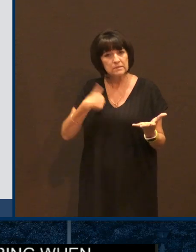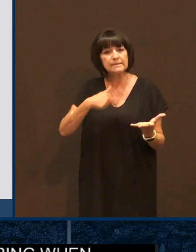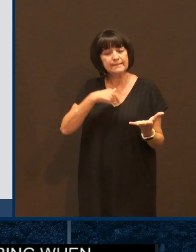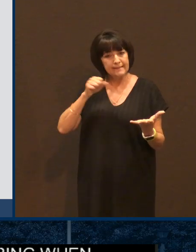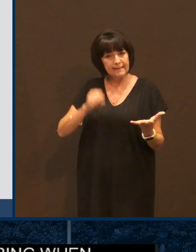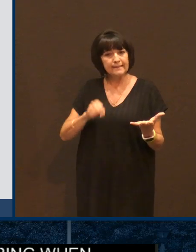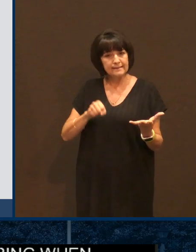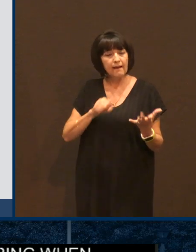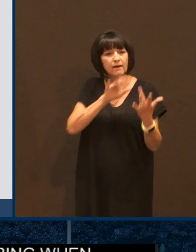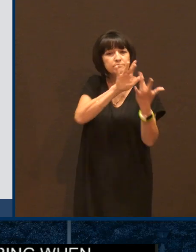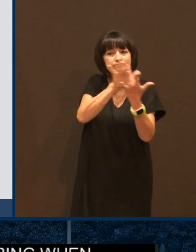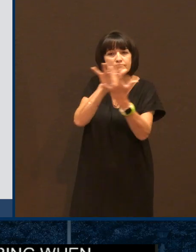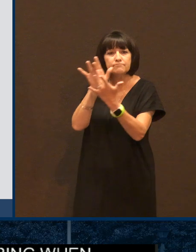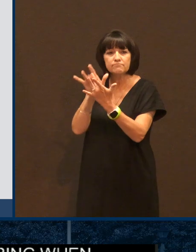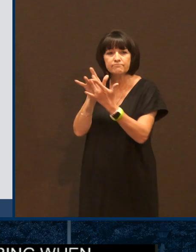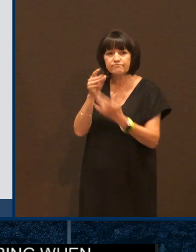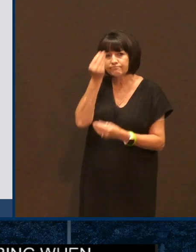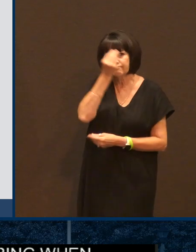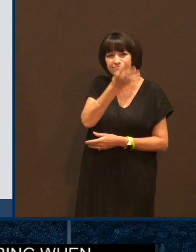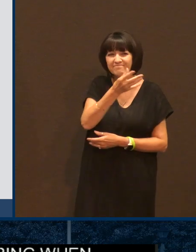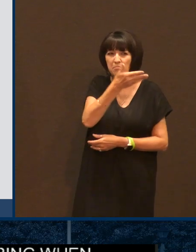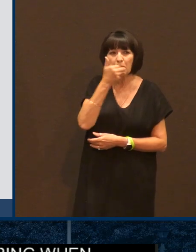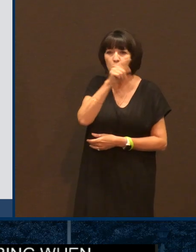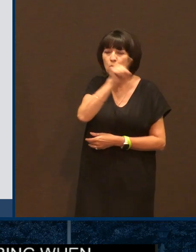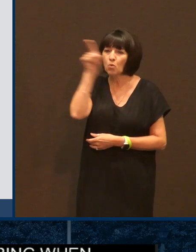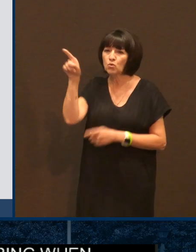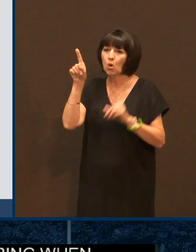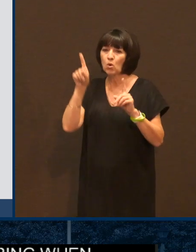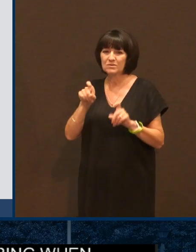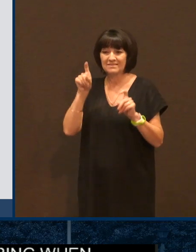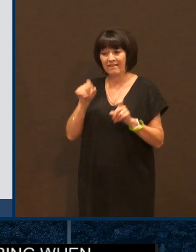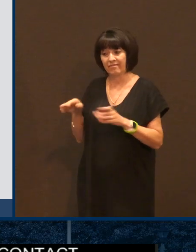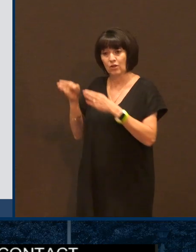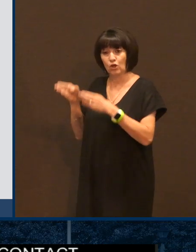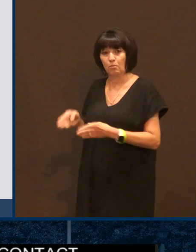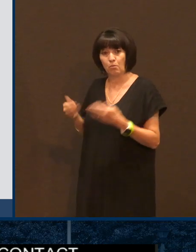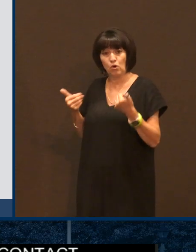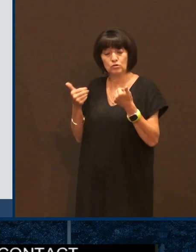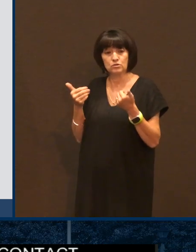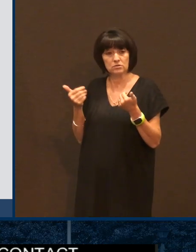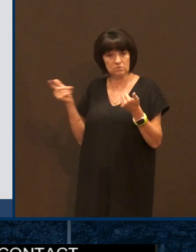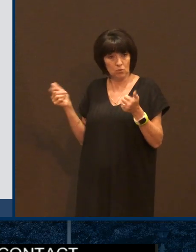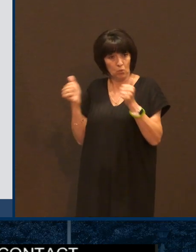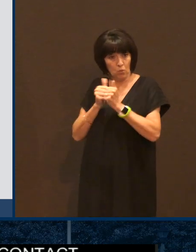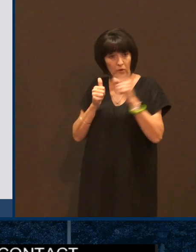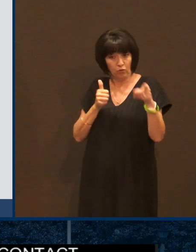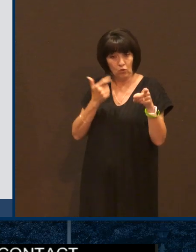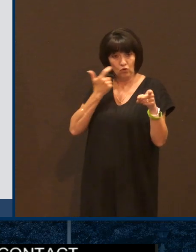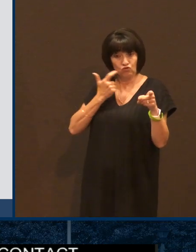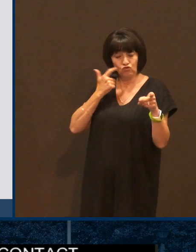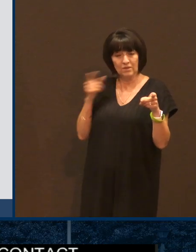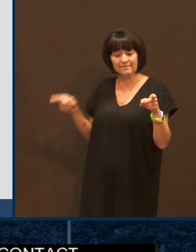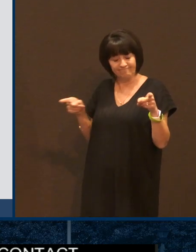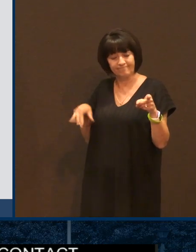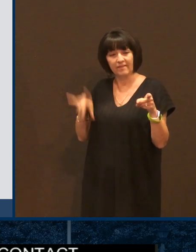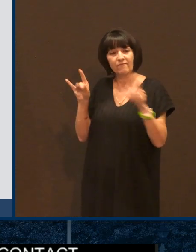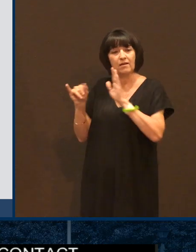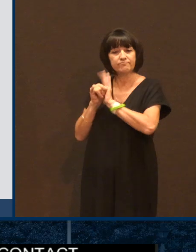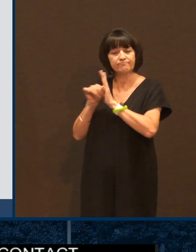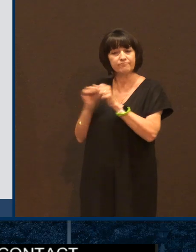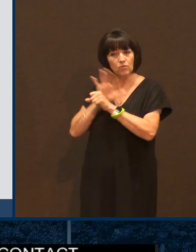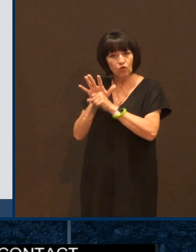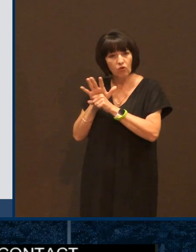those that are COVID-19 positive and protect everyone else. And if we're able to do